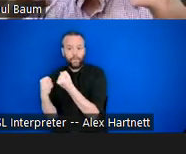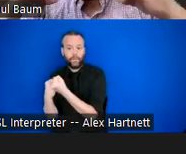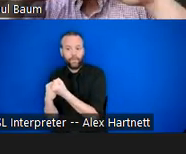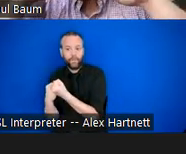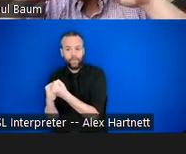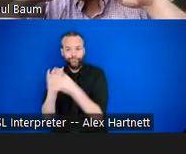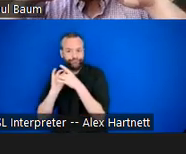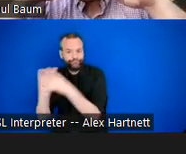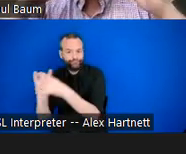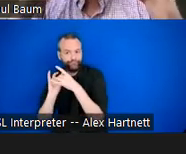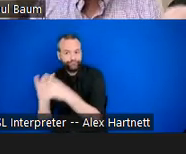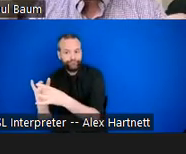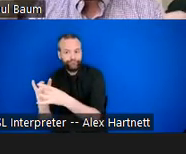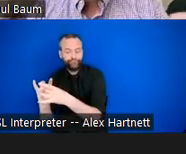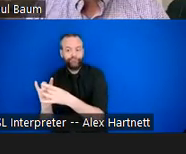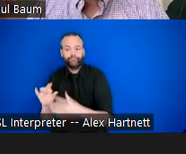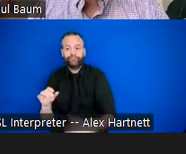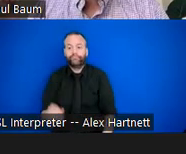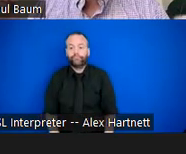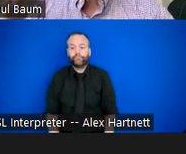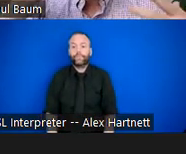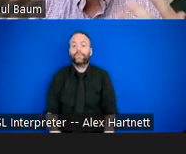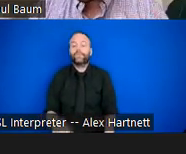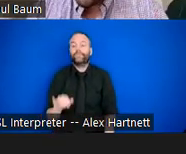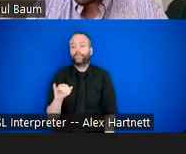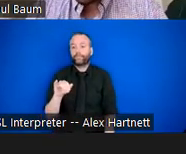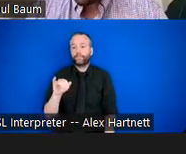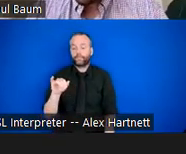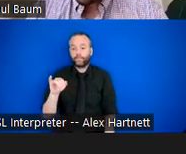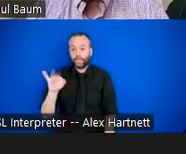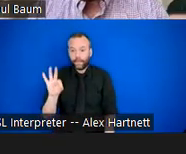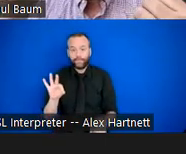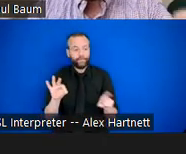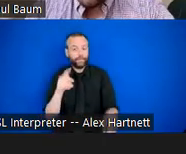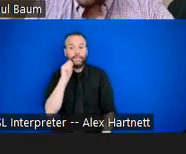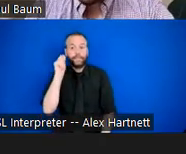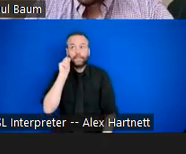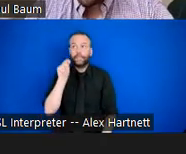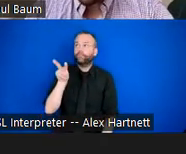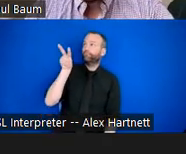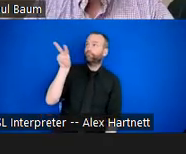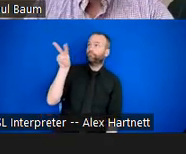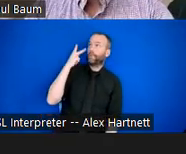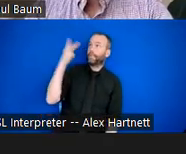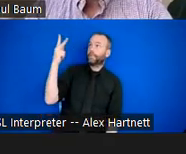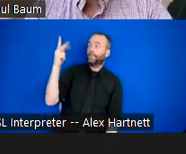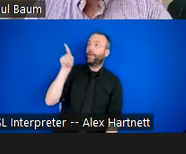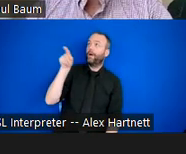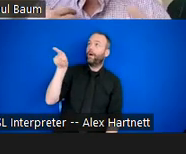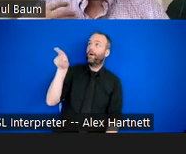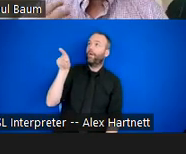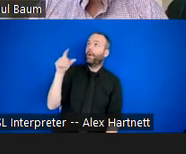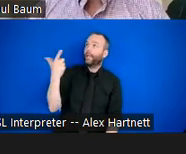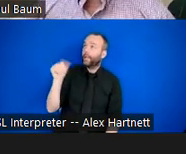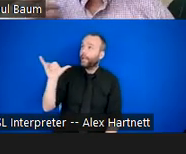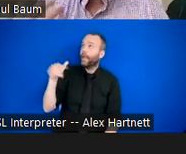If they can see somebody that's a healthy adult, that's similar to them, and connect with them, they have an opportunity